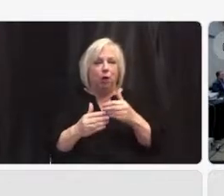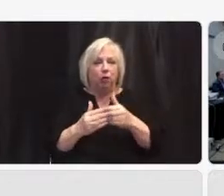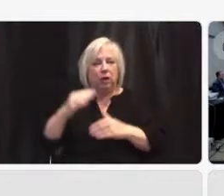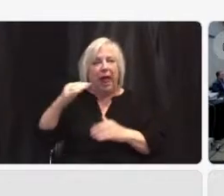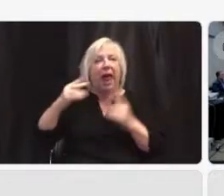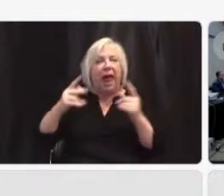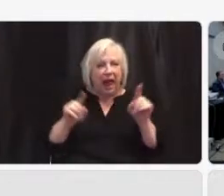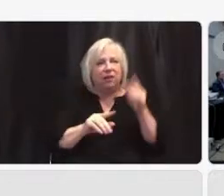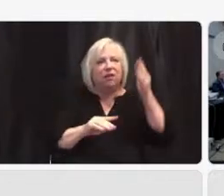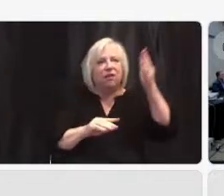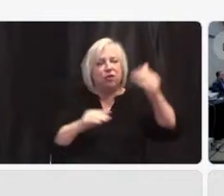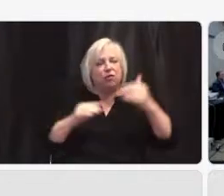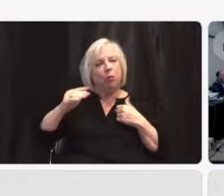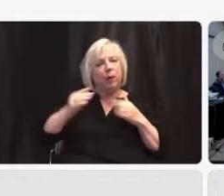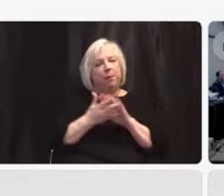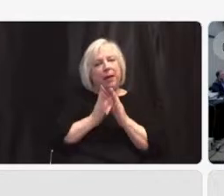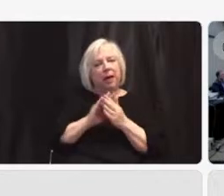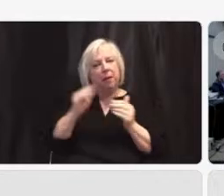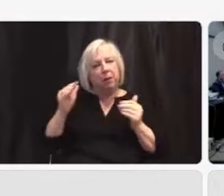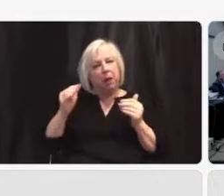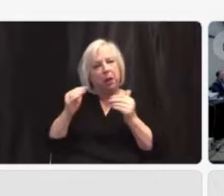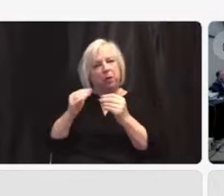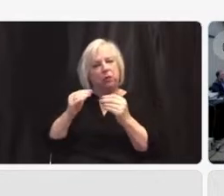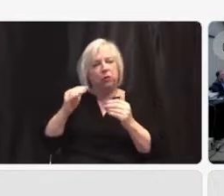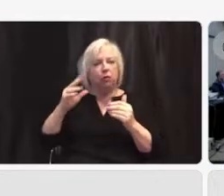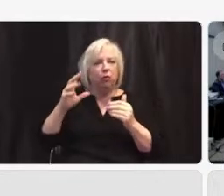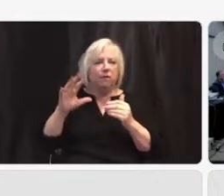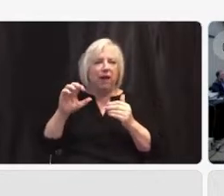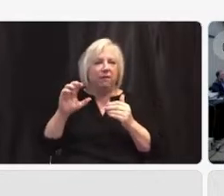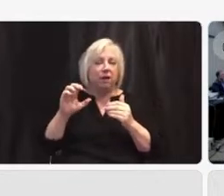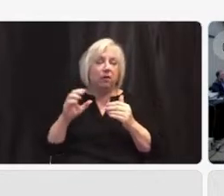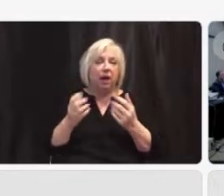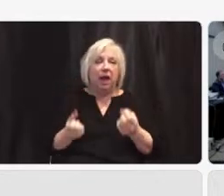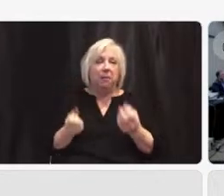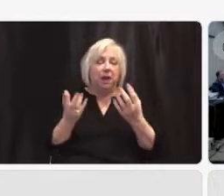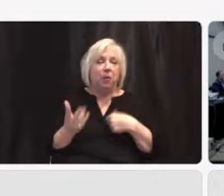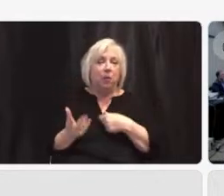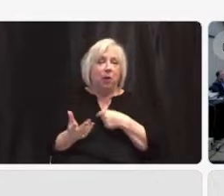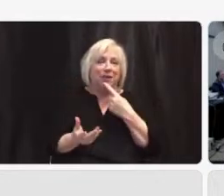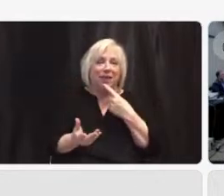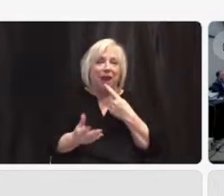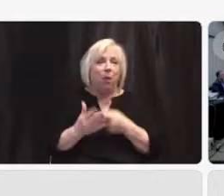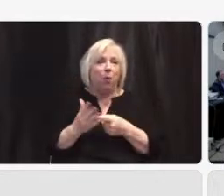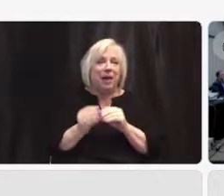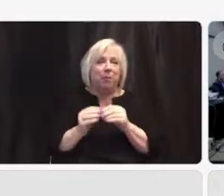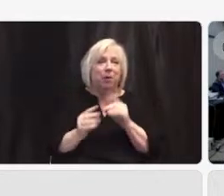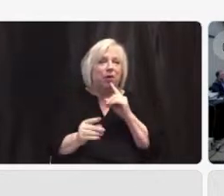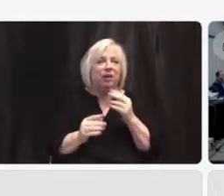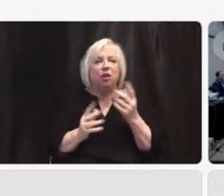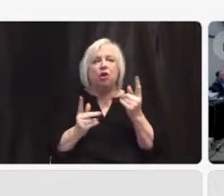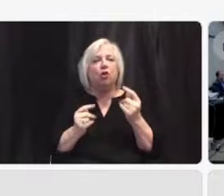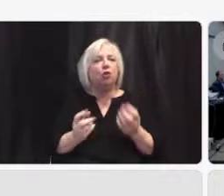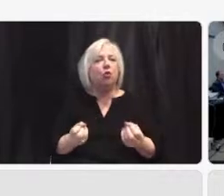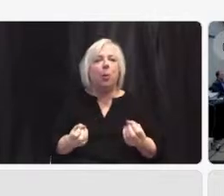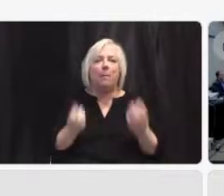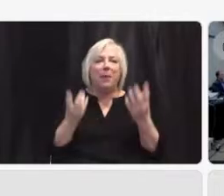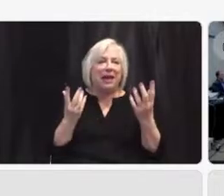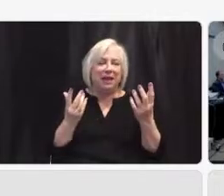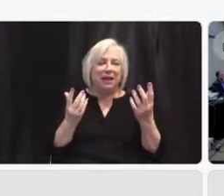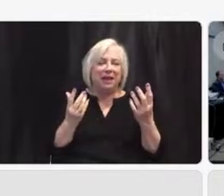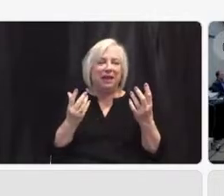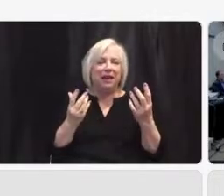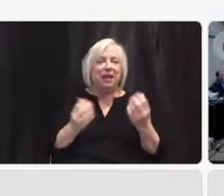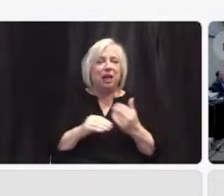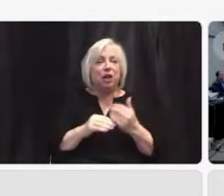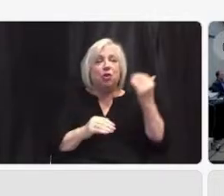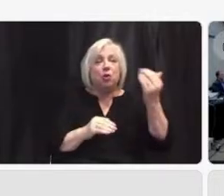number, I mean, how many are we going to say what number is too many? Because if